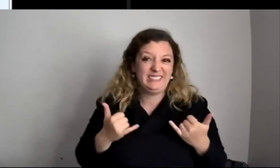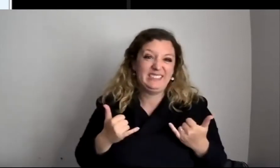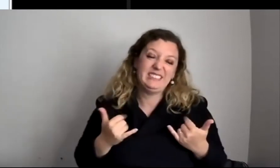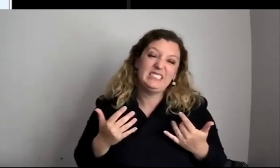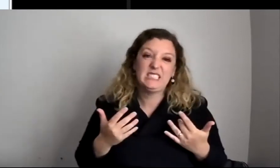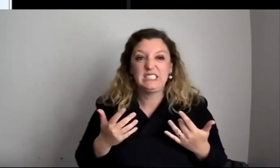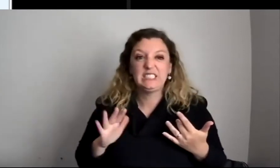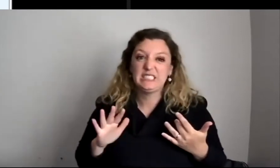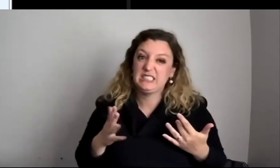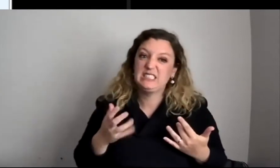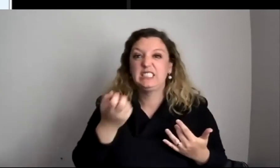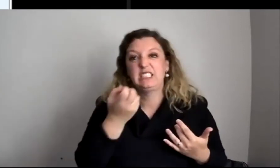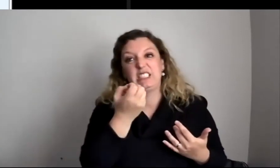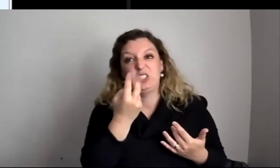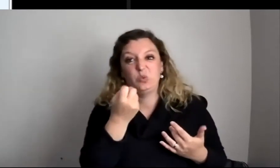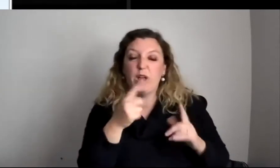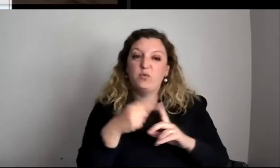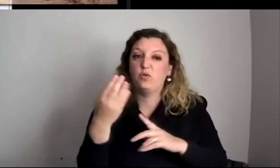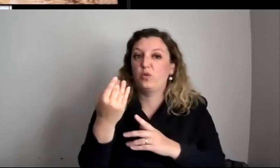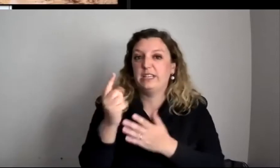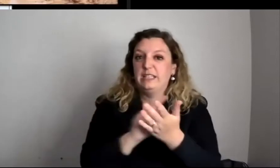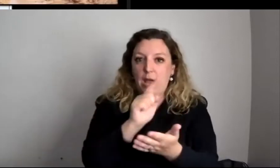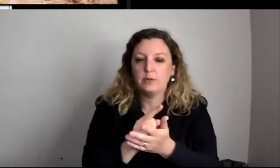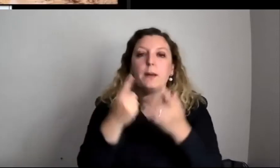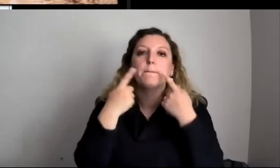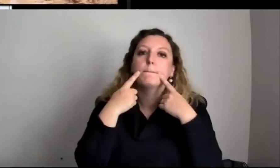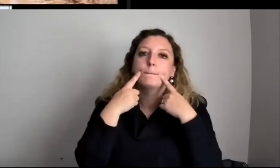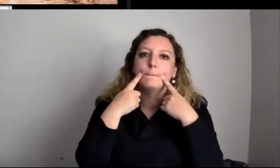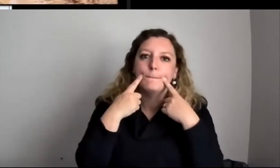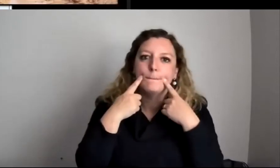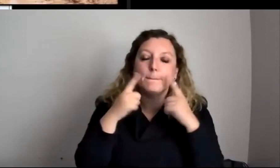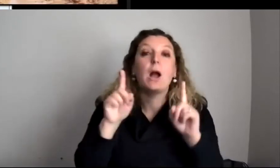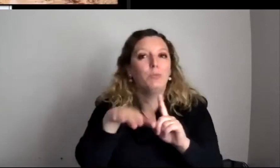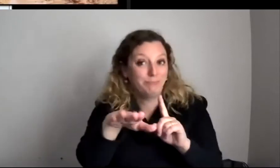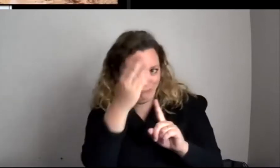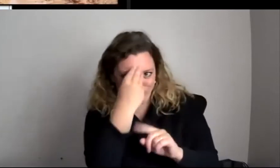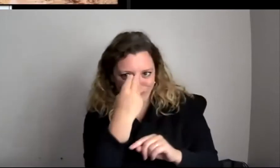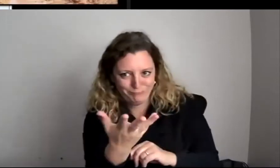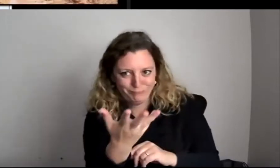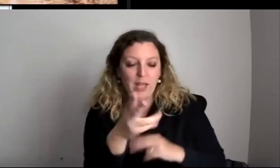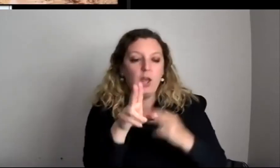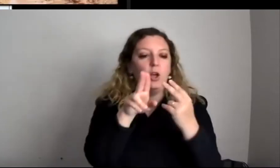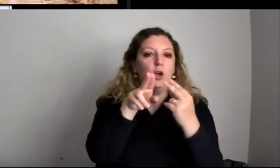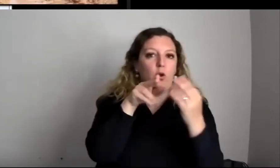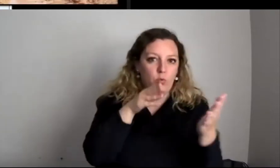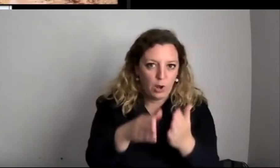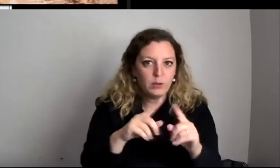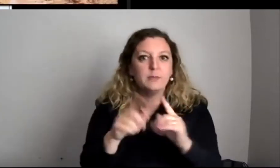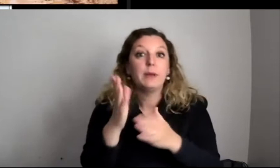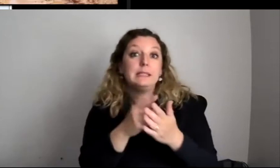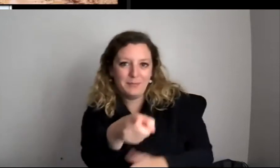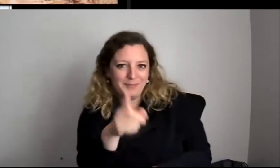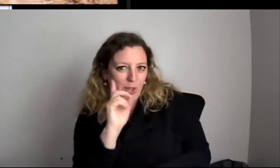like 12 to 14, but eventually you end up, oh, and I should note, it's not just the roads. These are what some of the roads